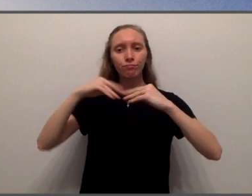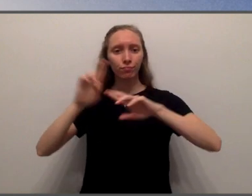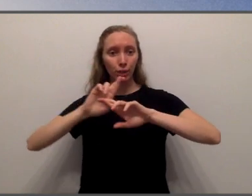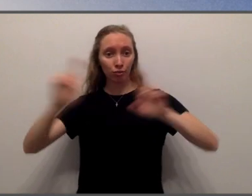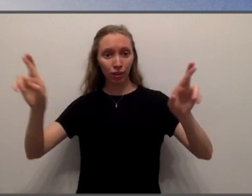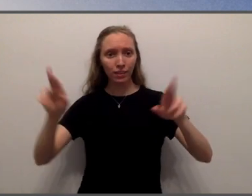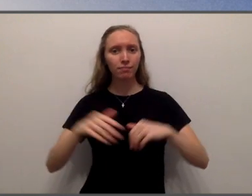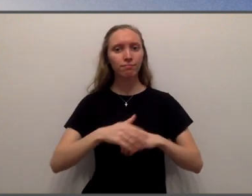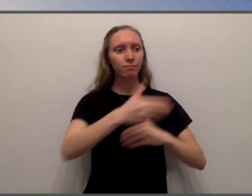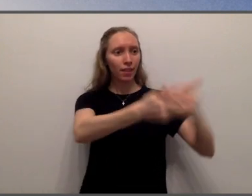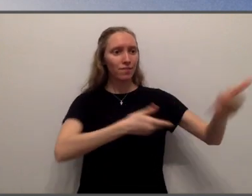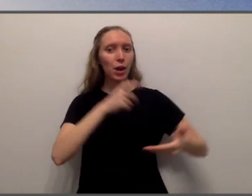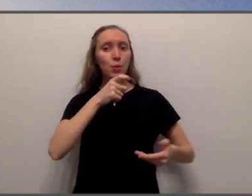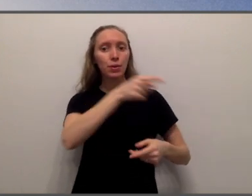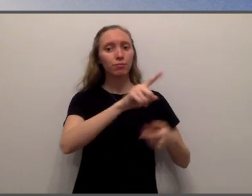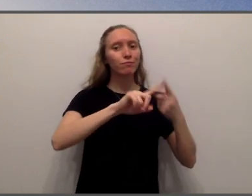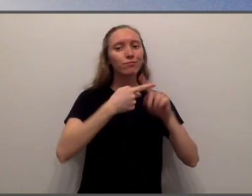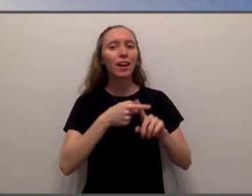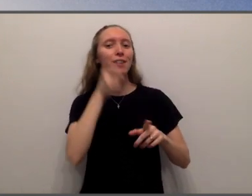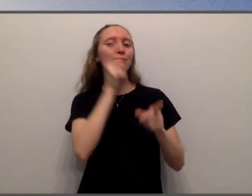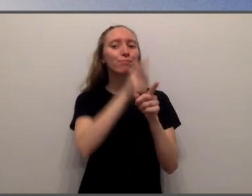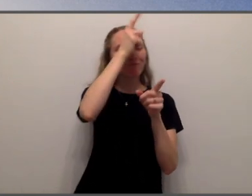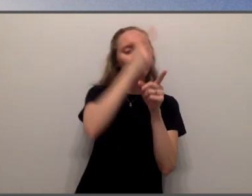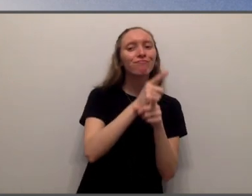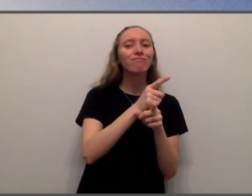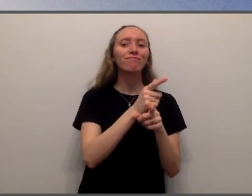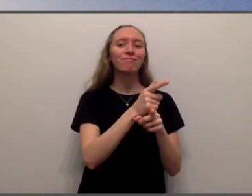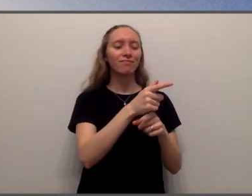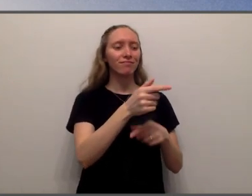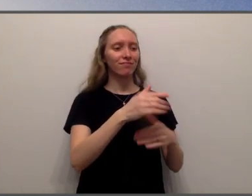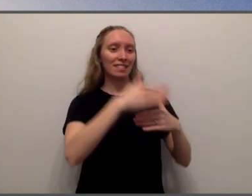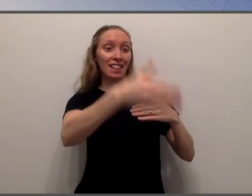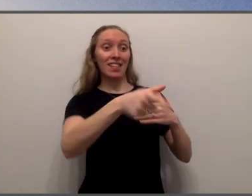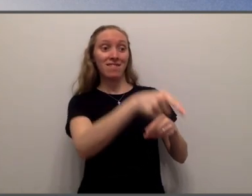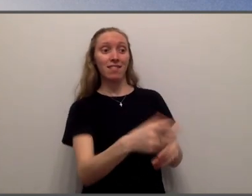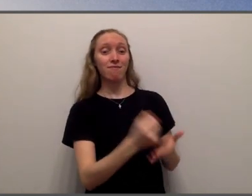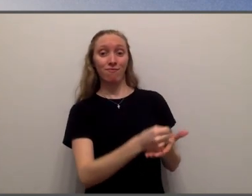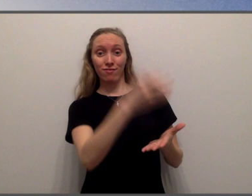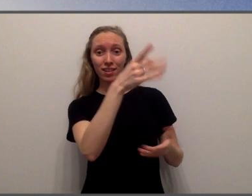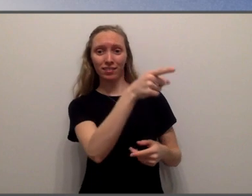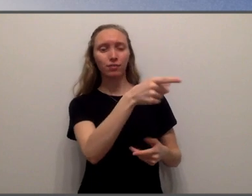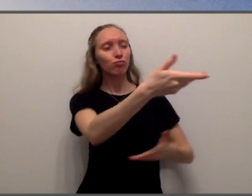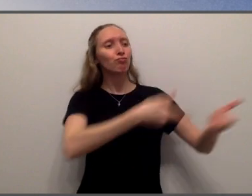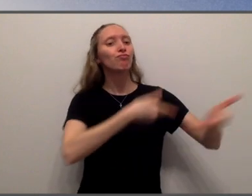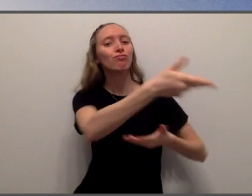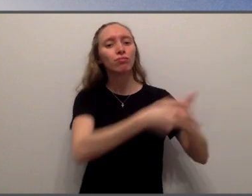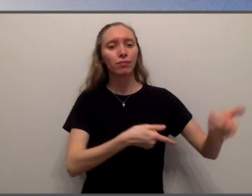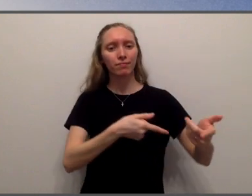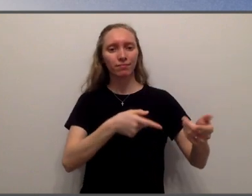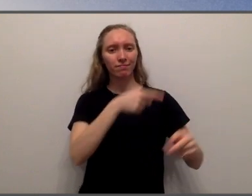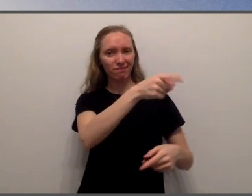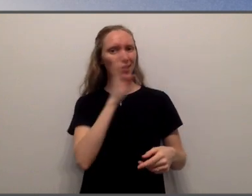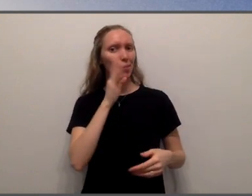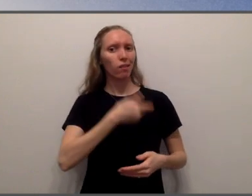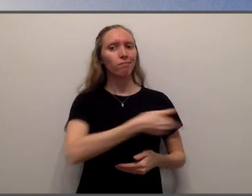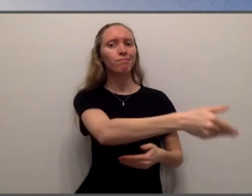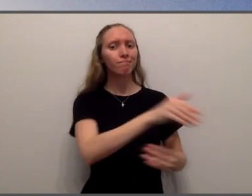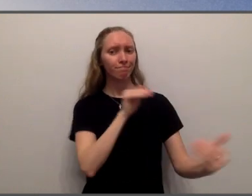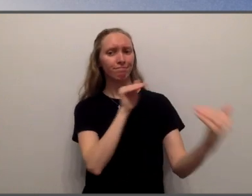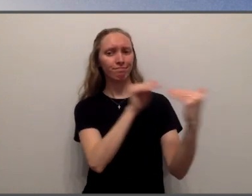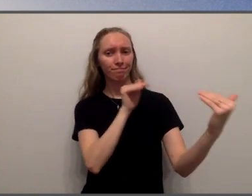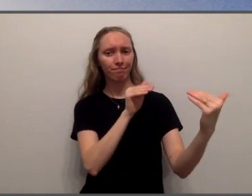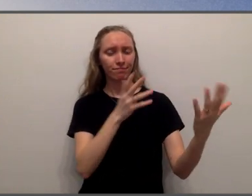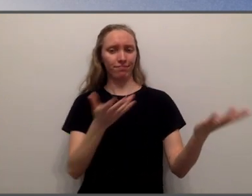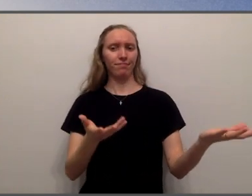do, they may invite you back, and so you will be repaid. But when you give a banquet, invite the poor, the